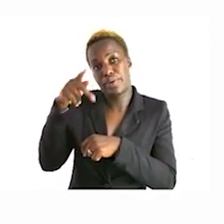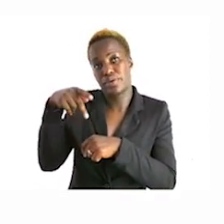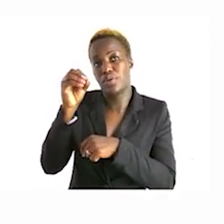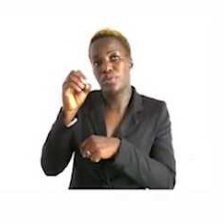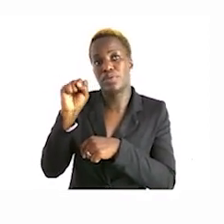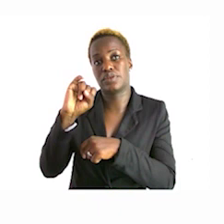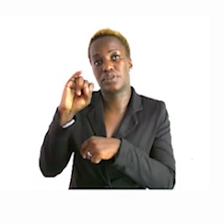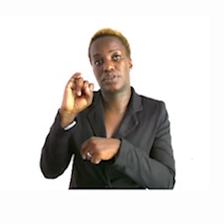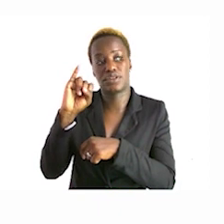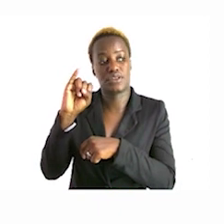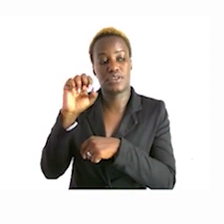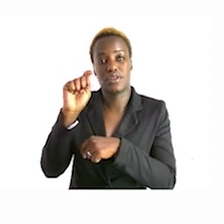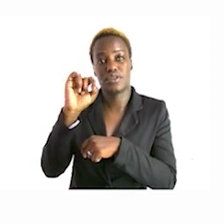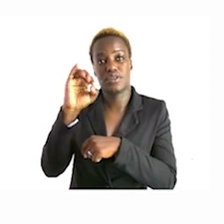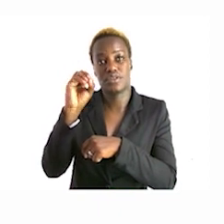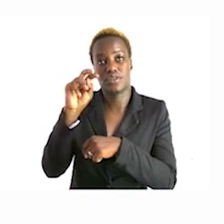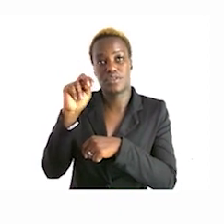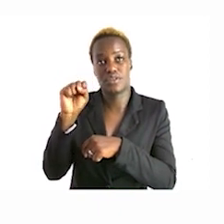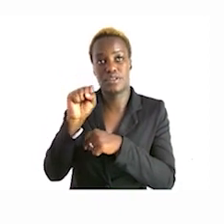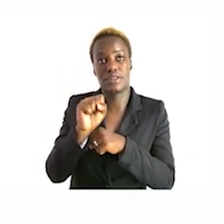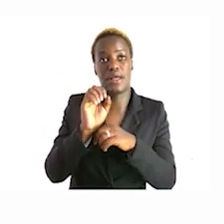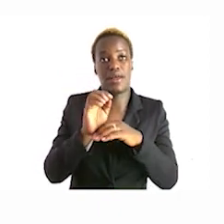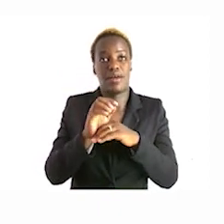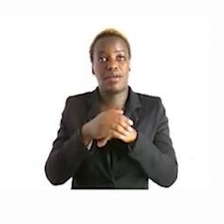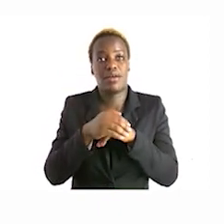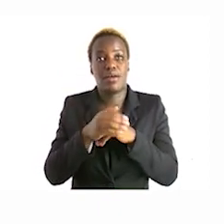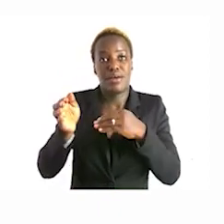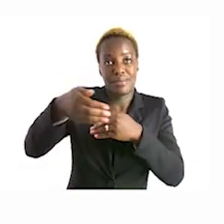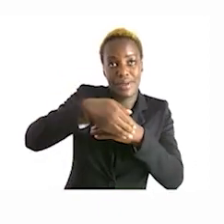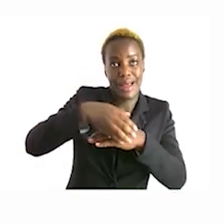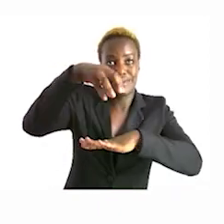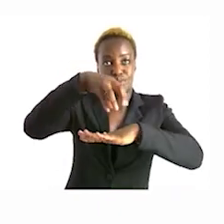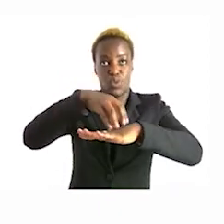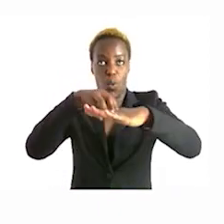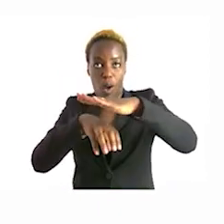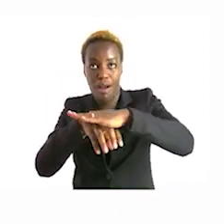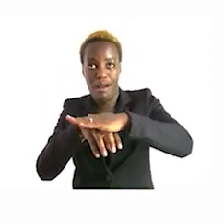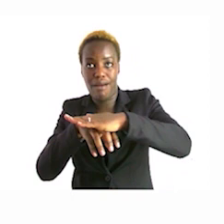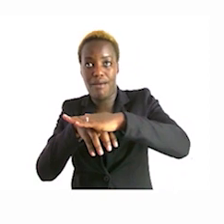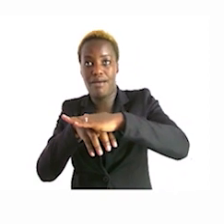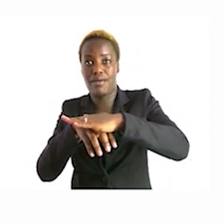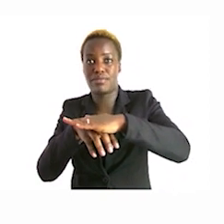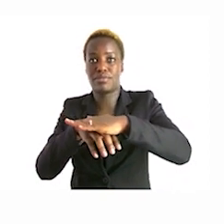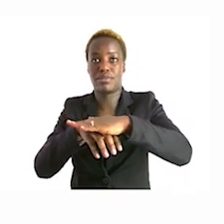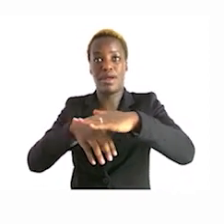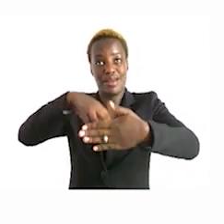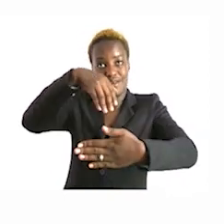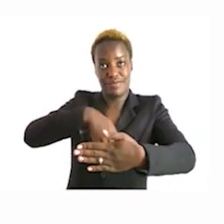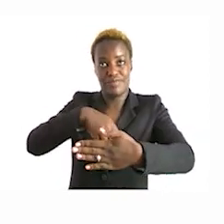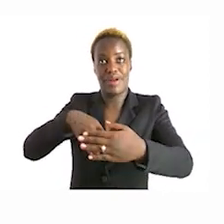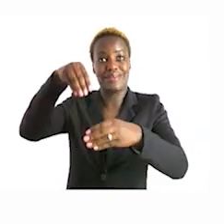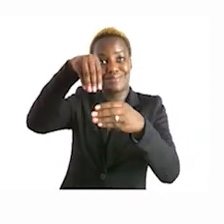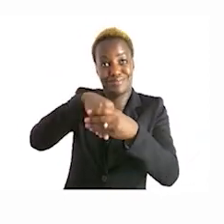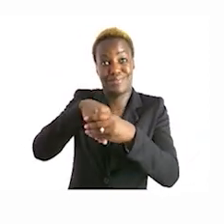on, under, in front, and in. All of those words are positions, all right?